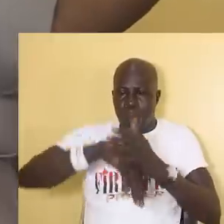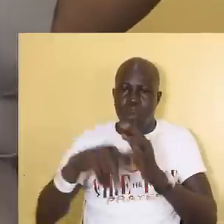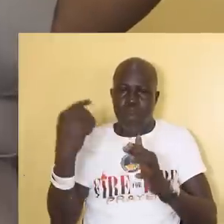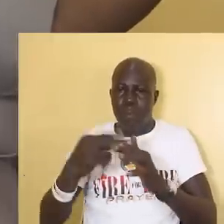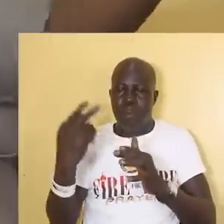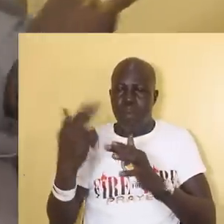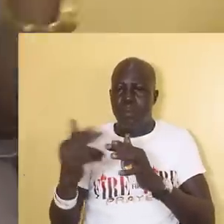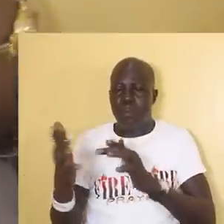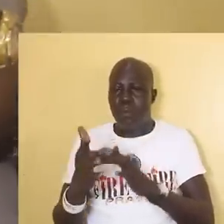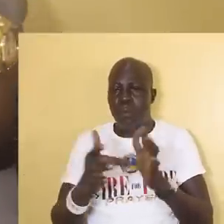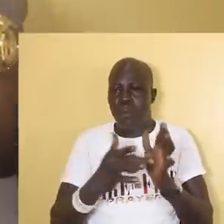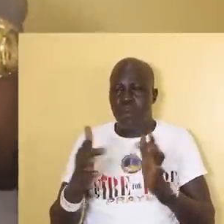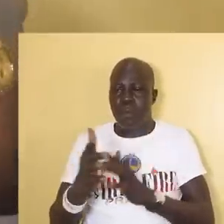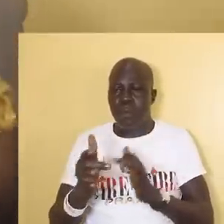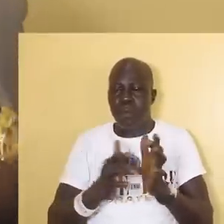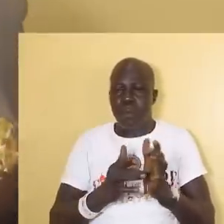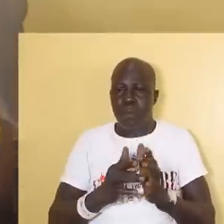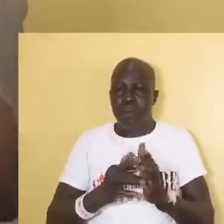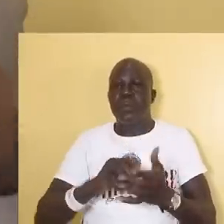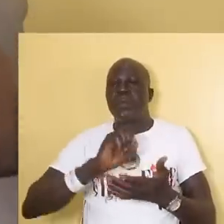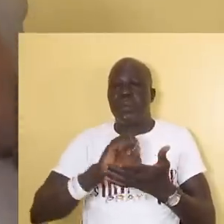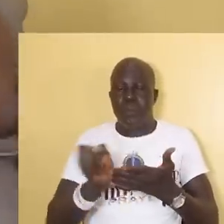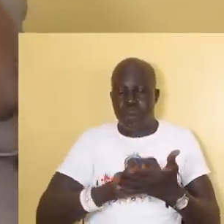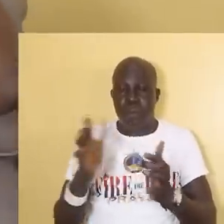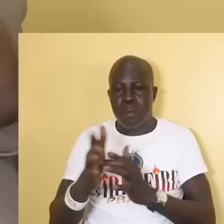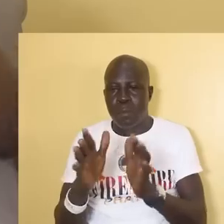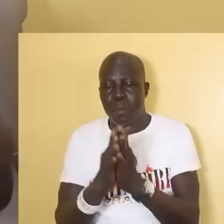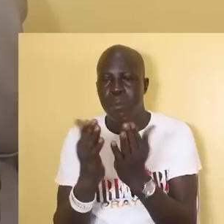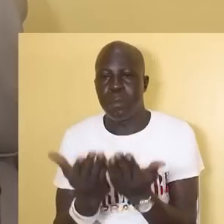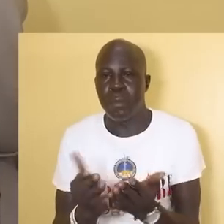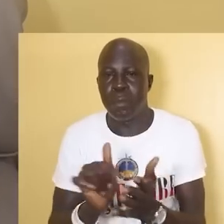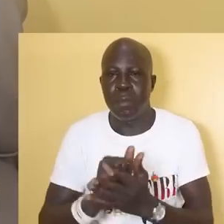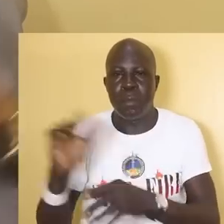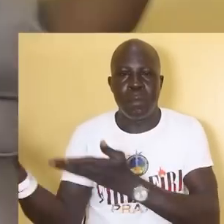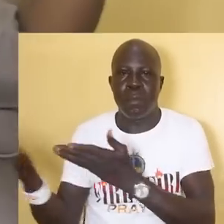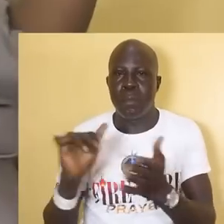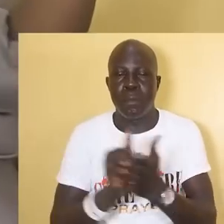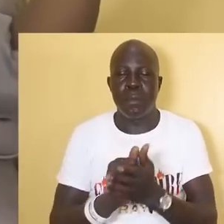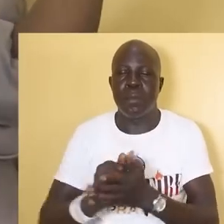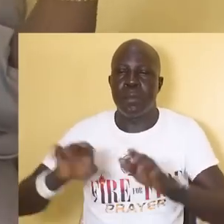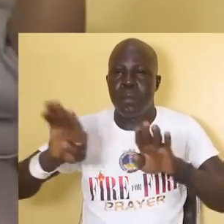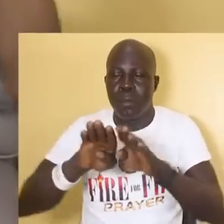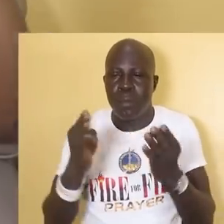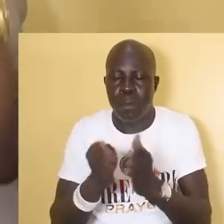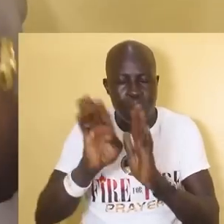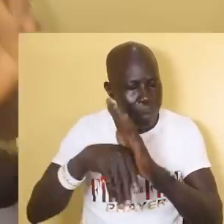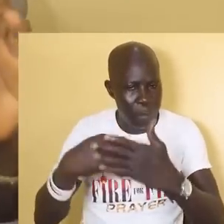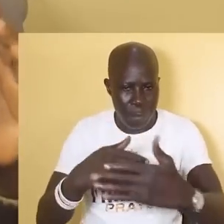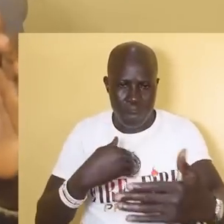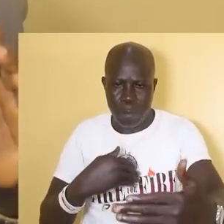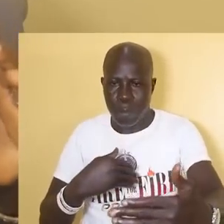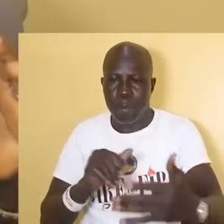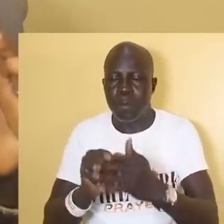of Jesus, it is written in the Bible that I pray that open door before